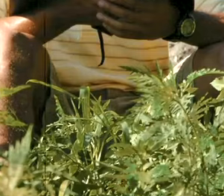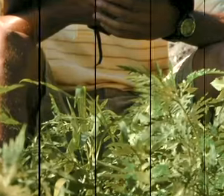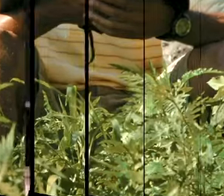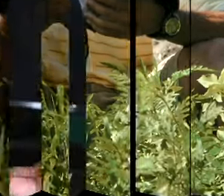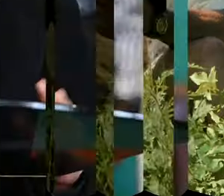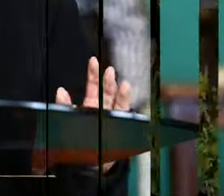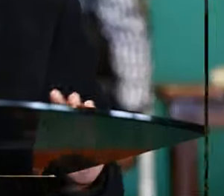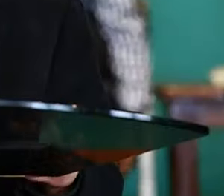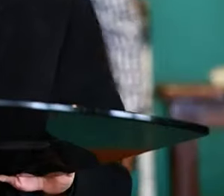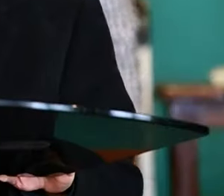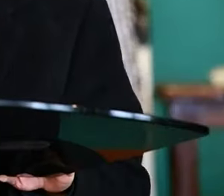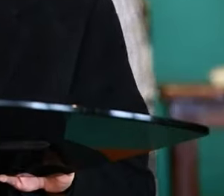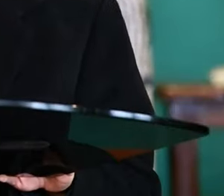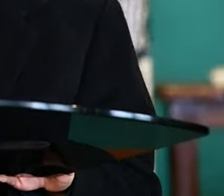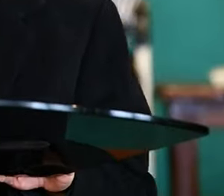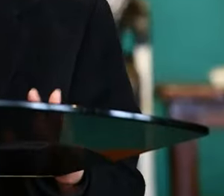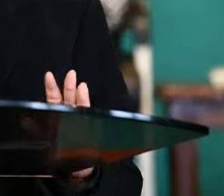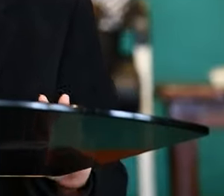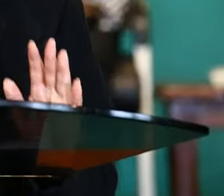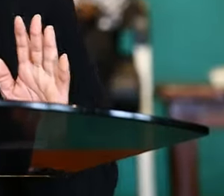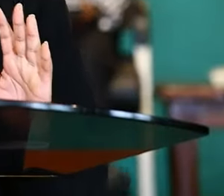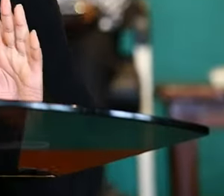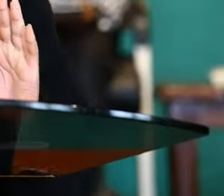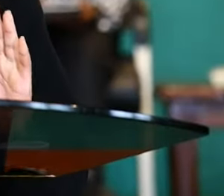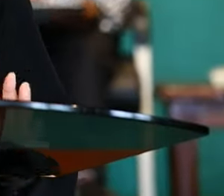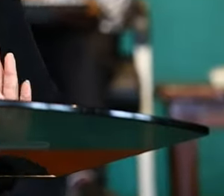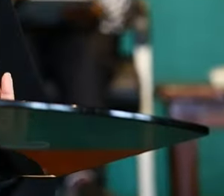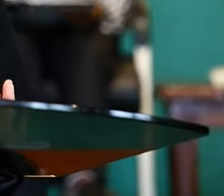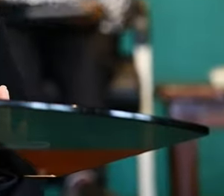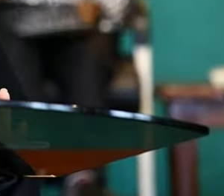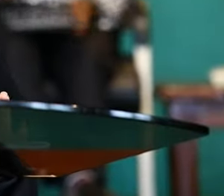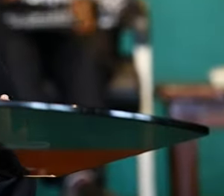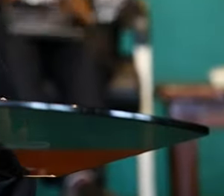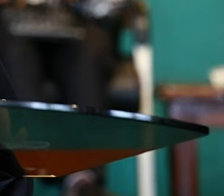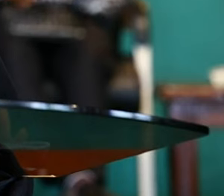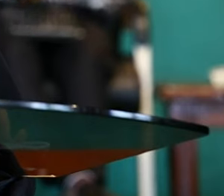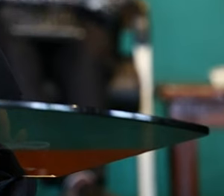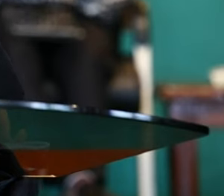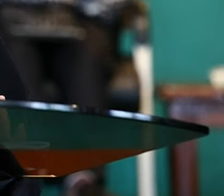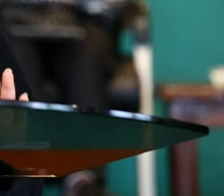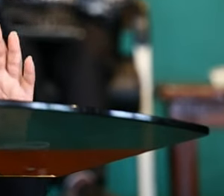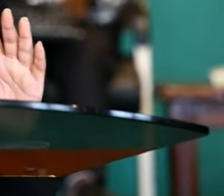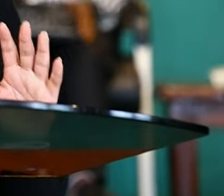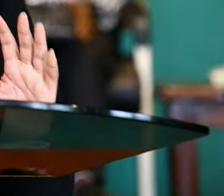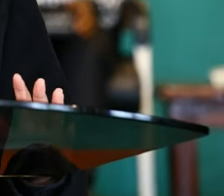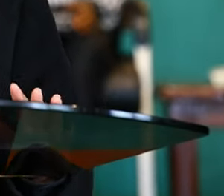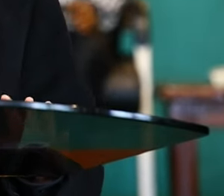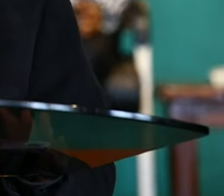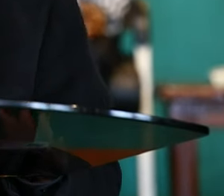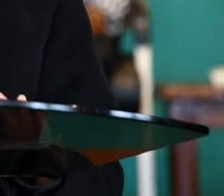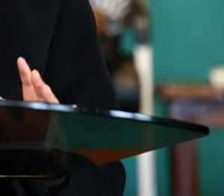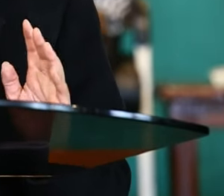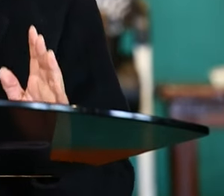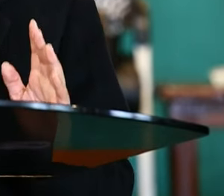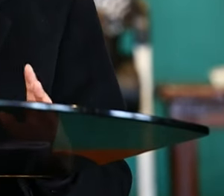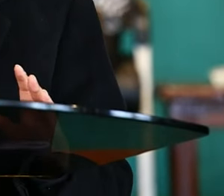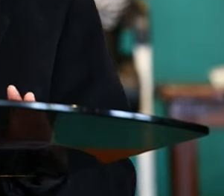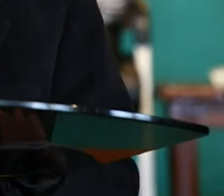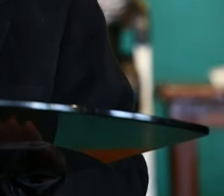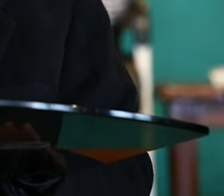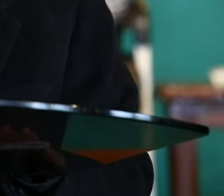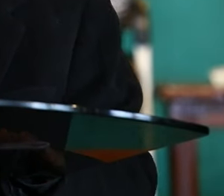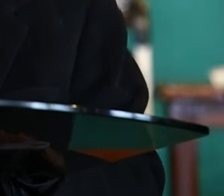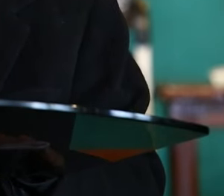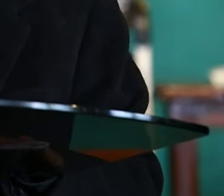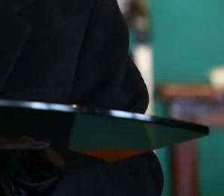Welcome. My name is Michael Fex, and today we're going to be studying the fifth lesson of the Cornerstone Connection for the first